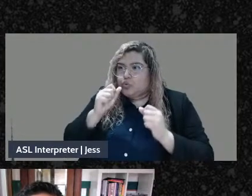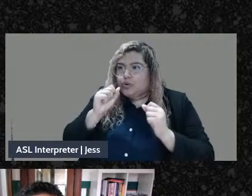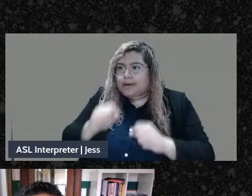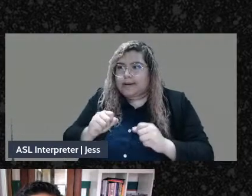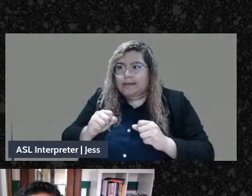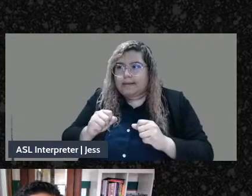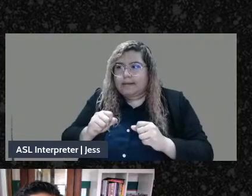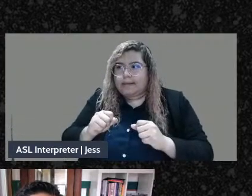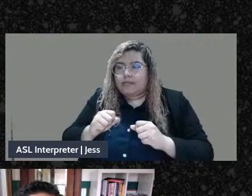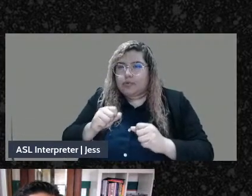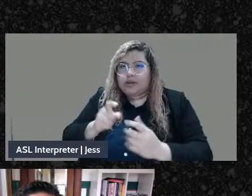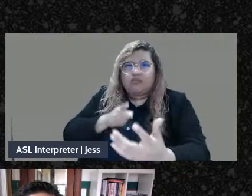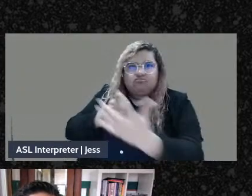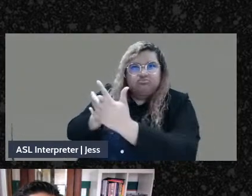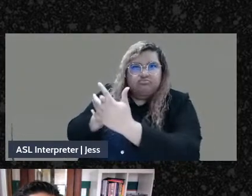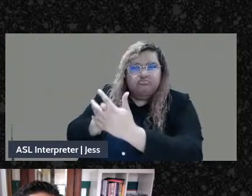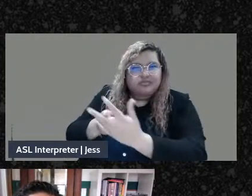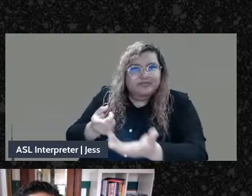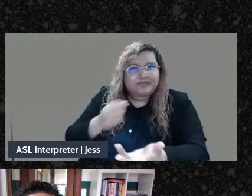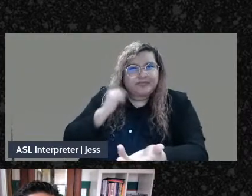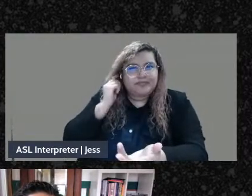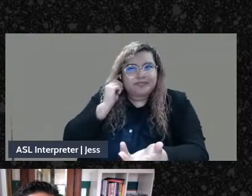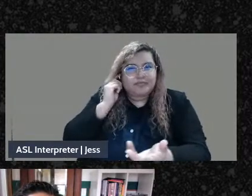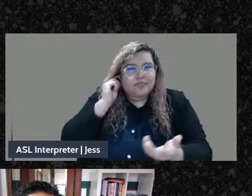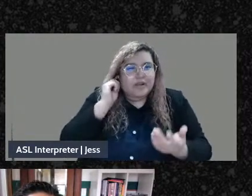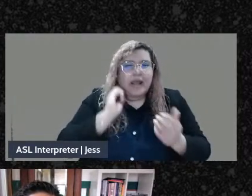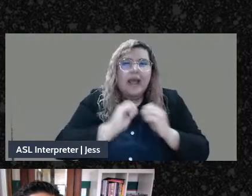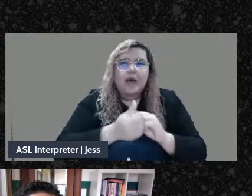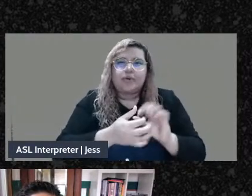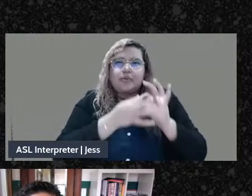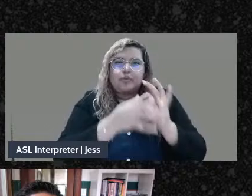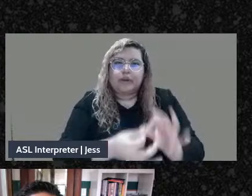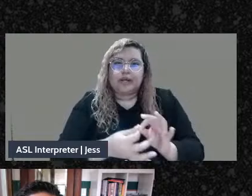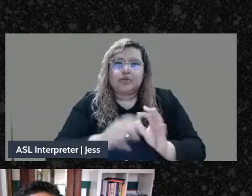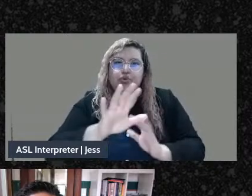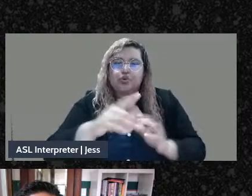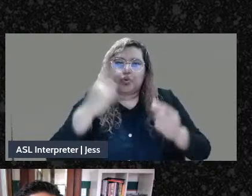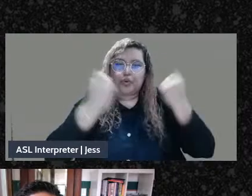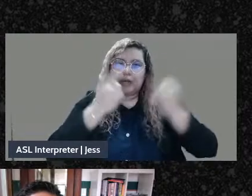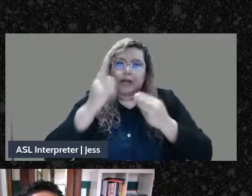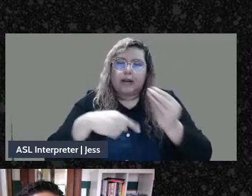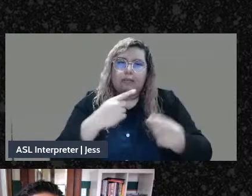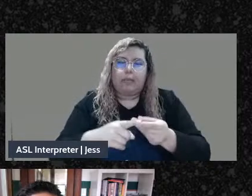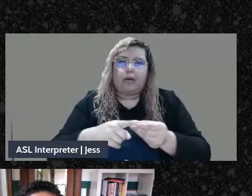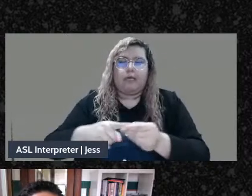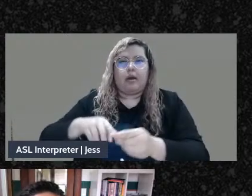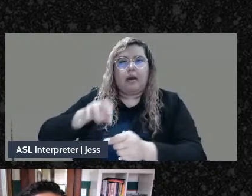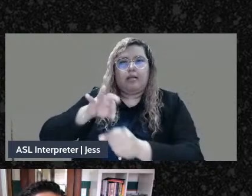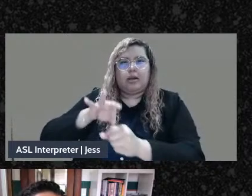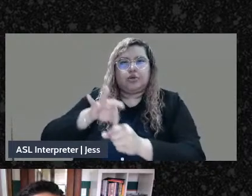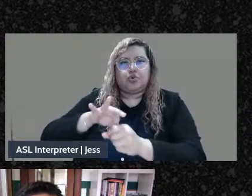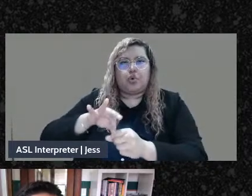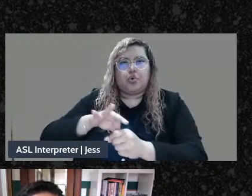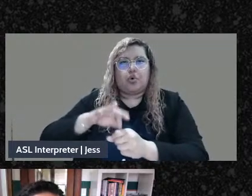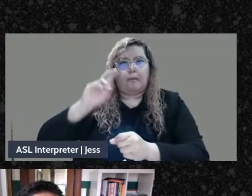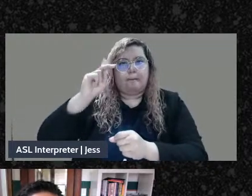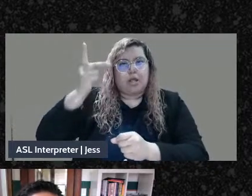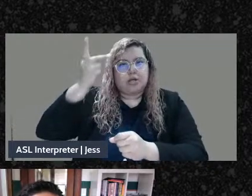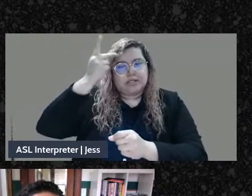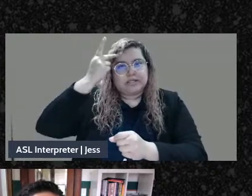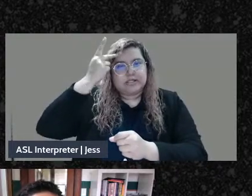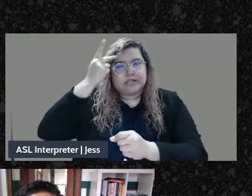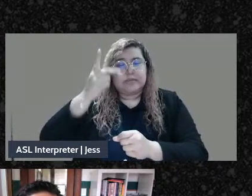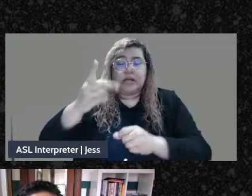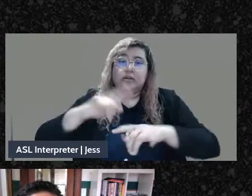about how it's relating for you to your thinking about electoral politics, because simultaneously